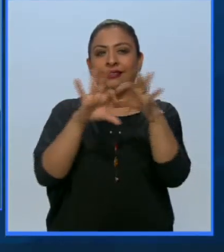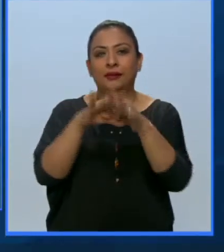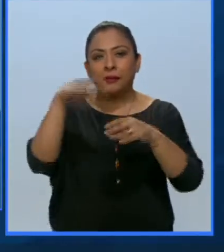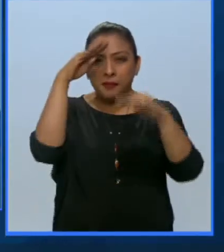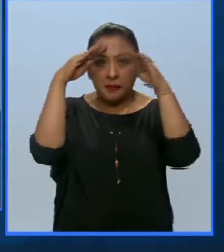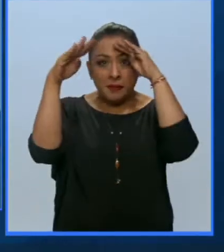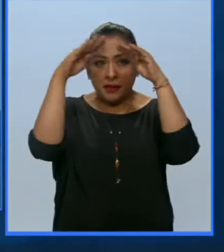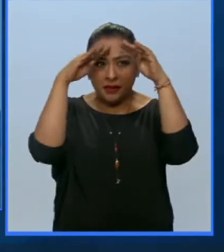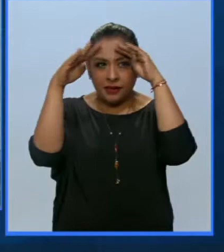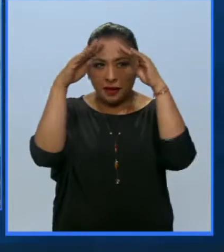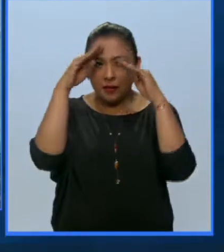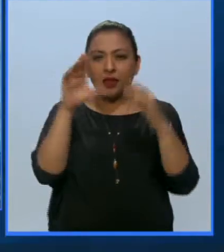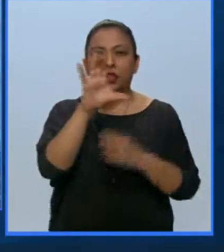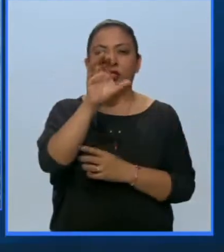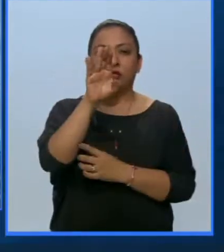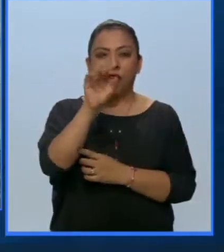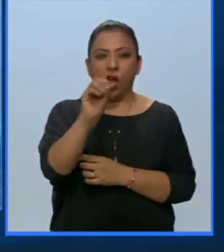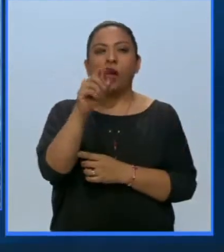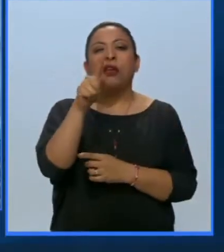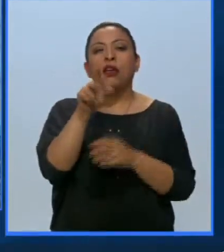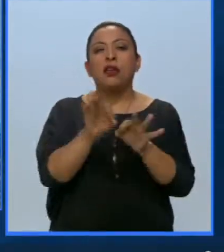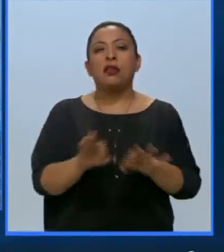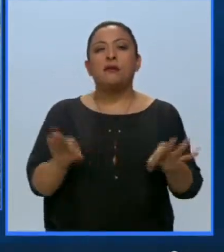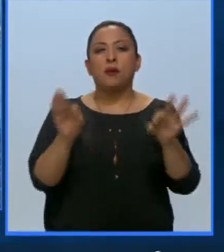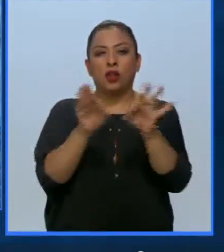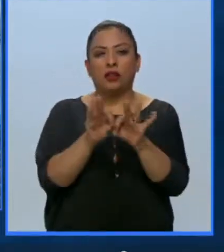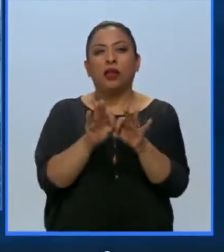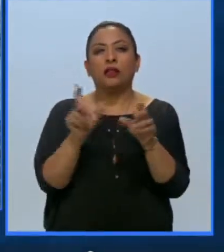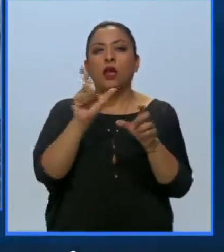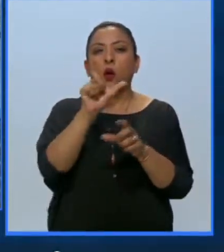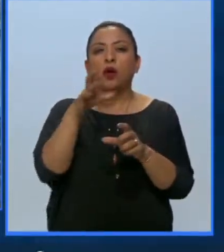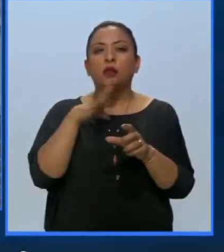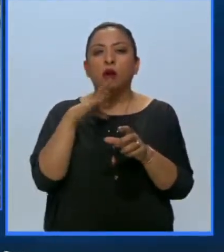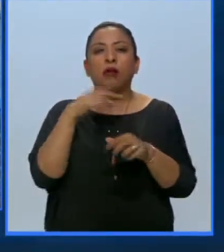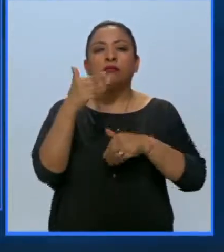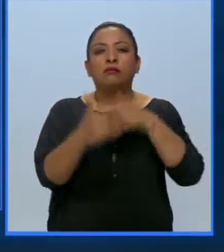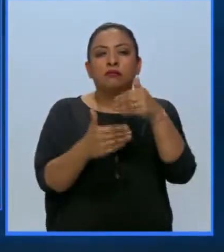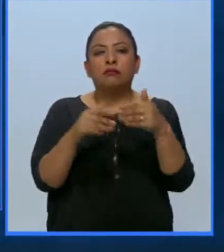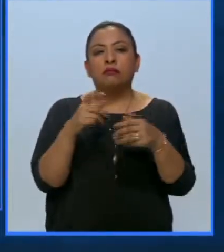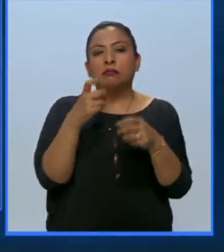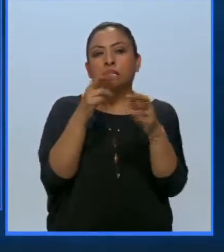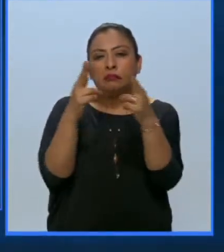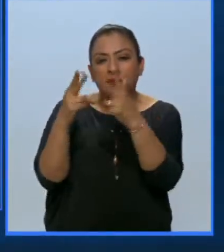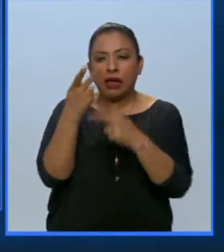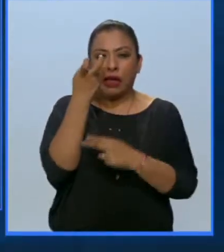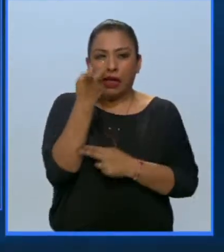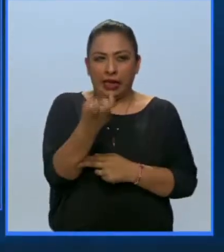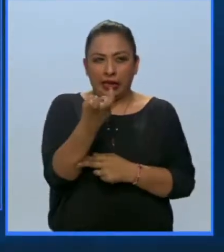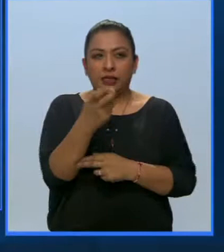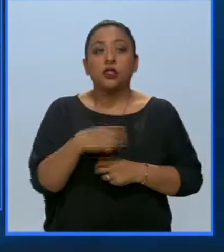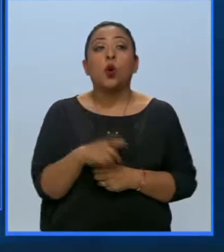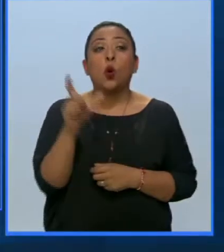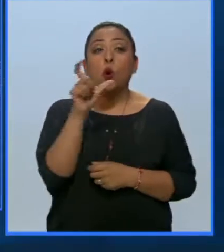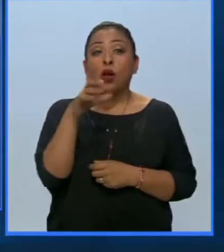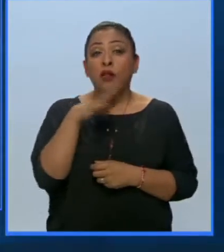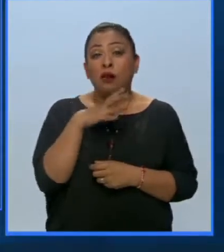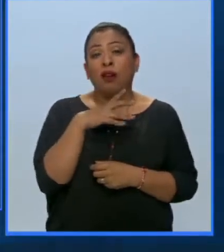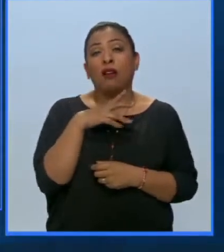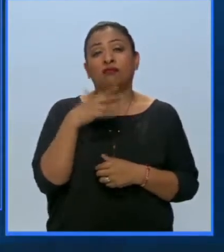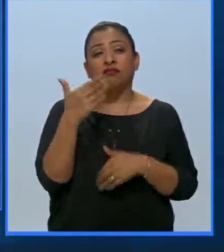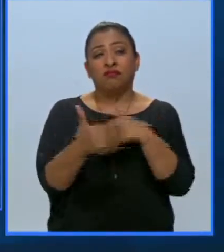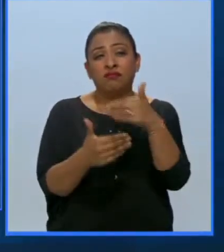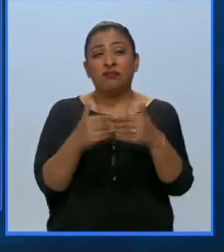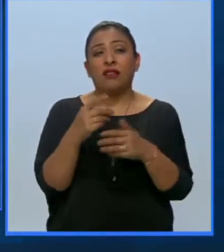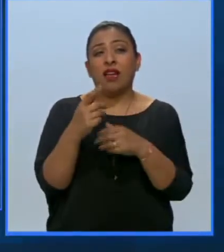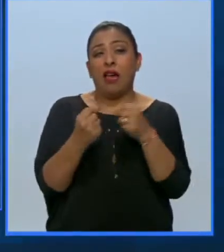CEOs of major corporations he does care about. And when they come marching in and saying, you know, don't ruin, we've spent 22